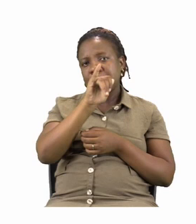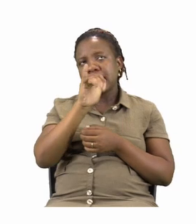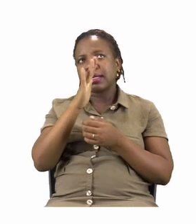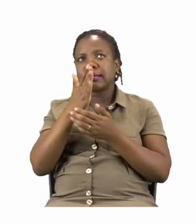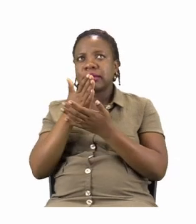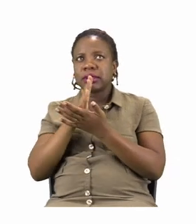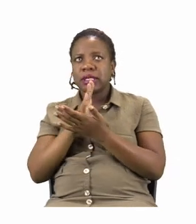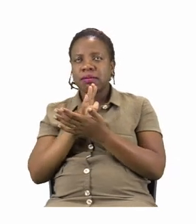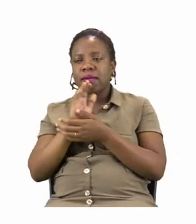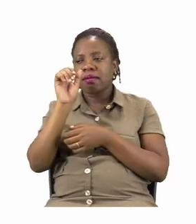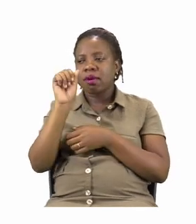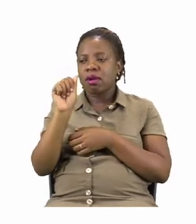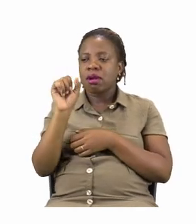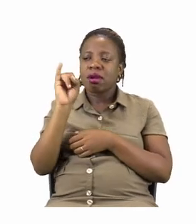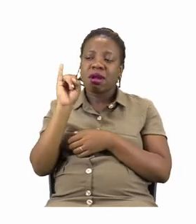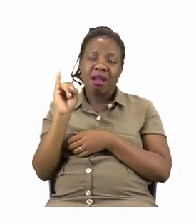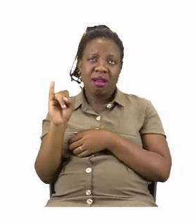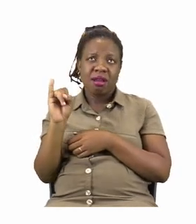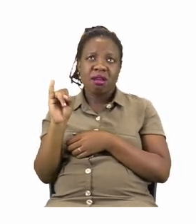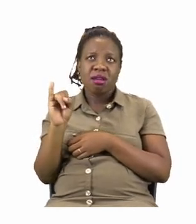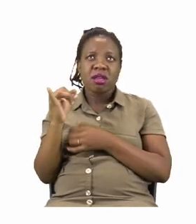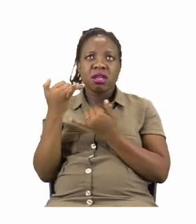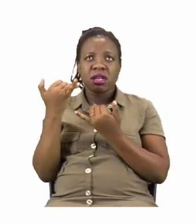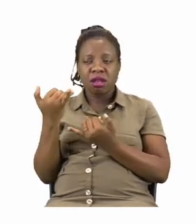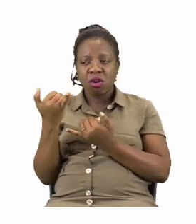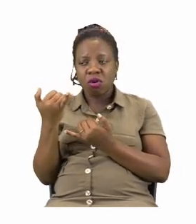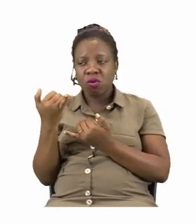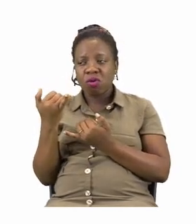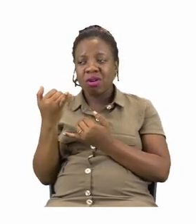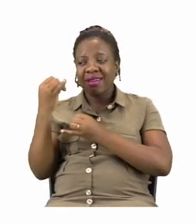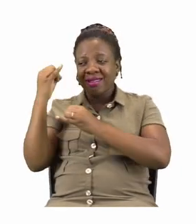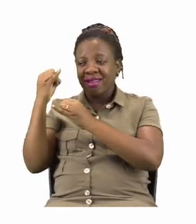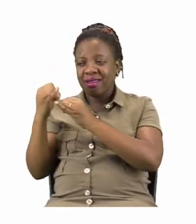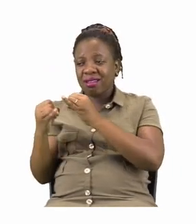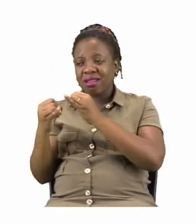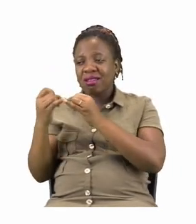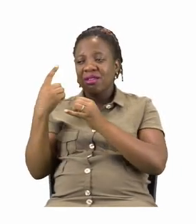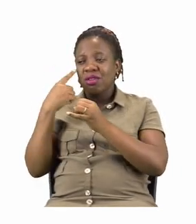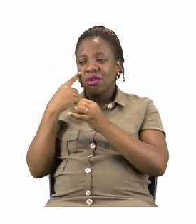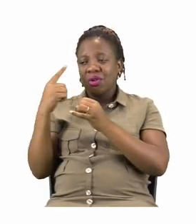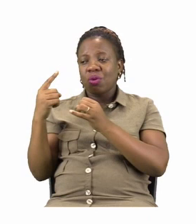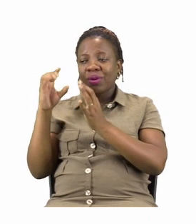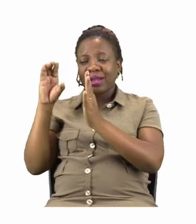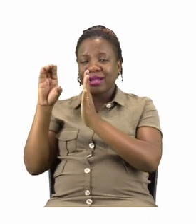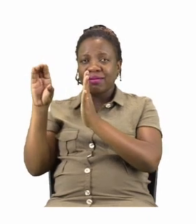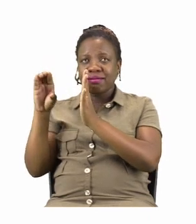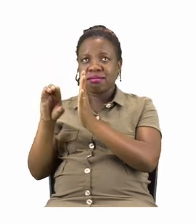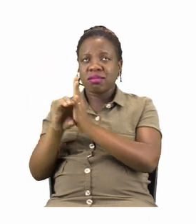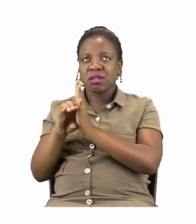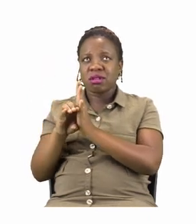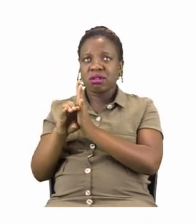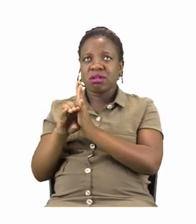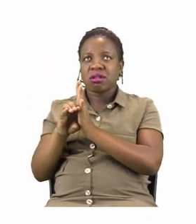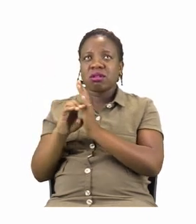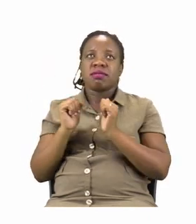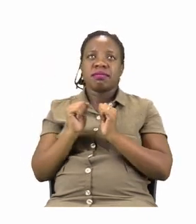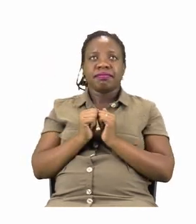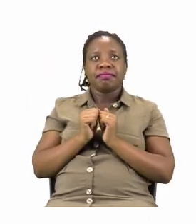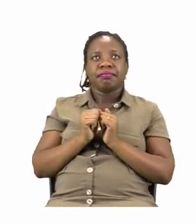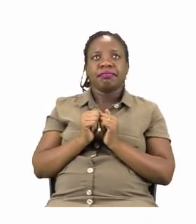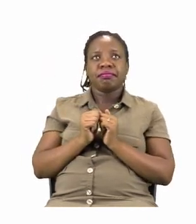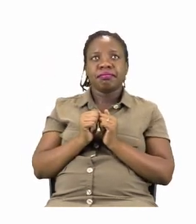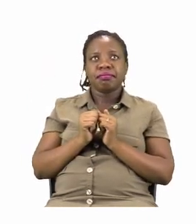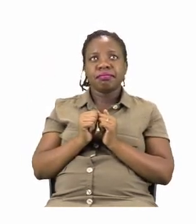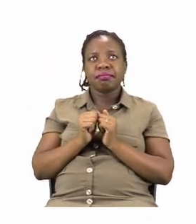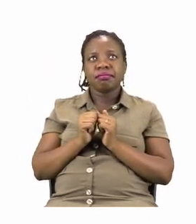called A and A digraphs. Now let's look at number 1. It says